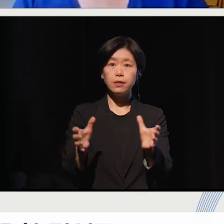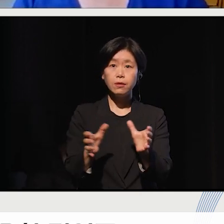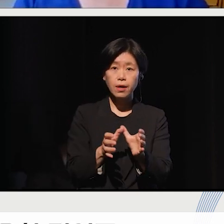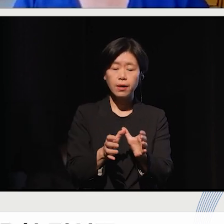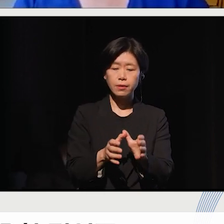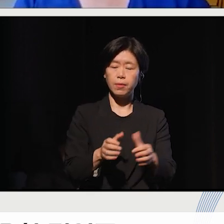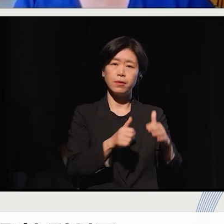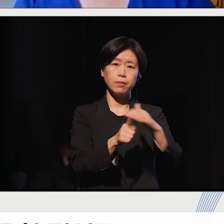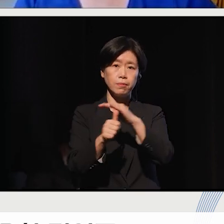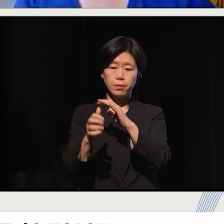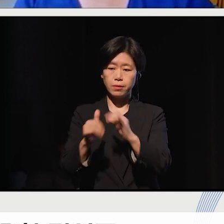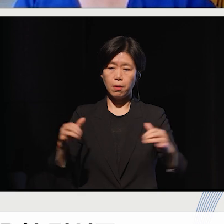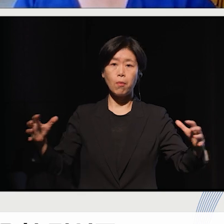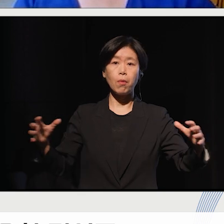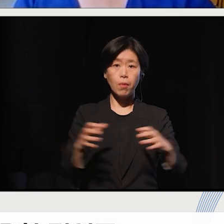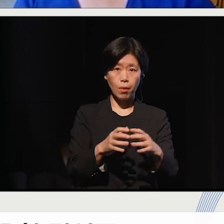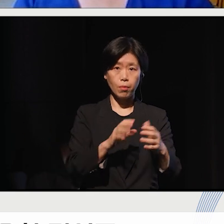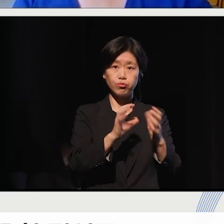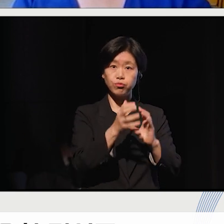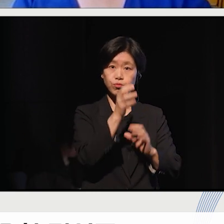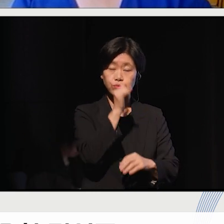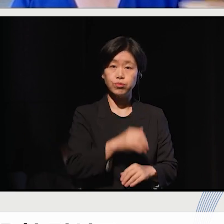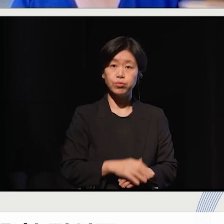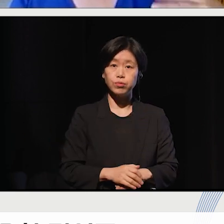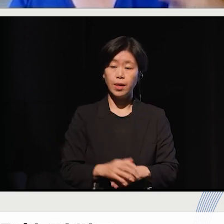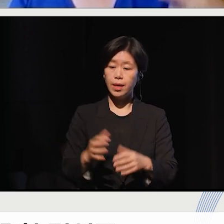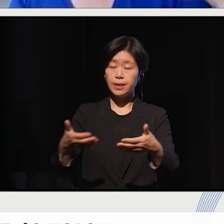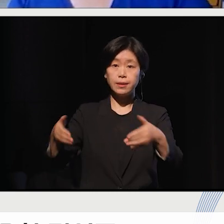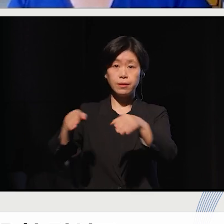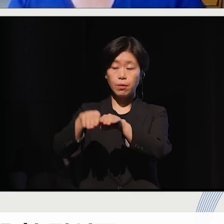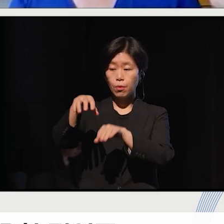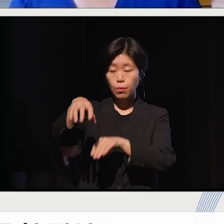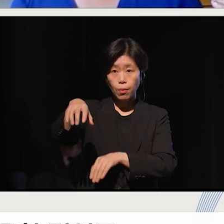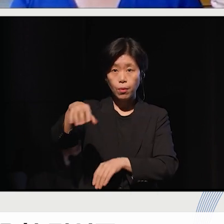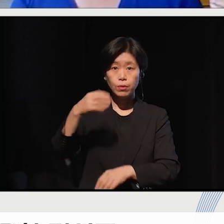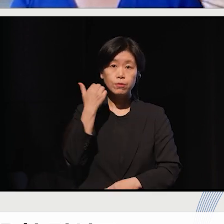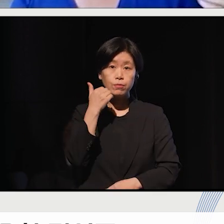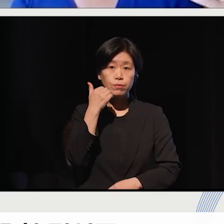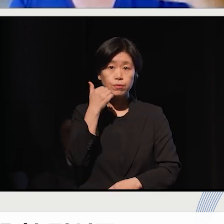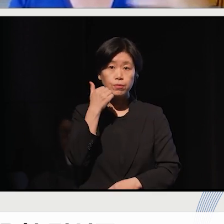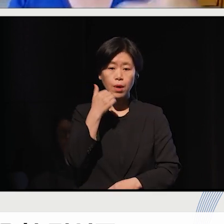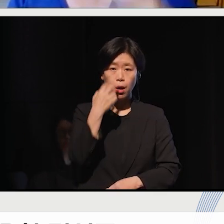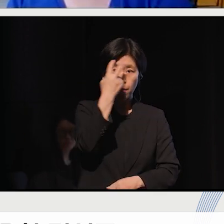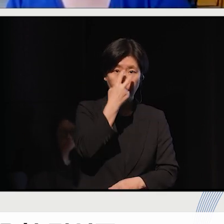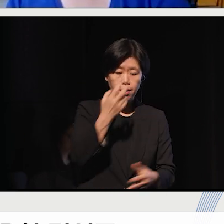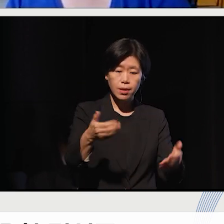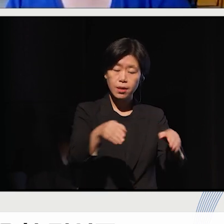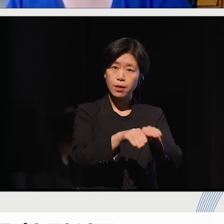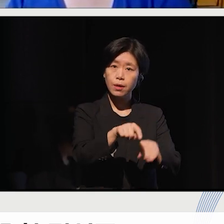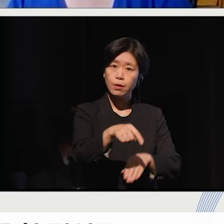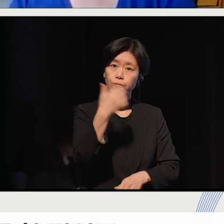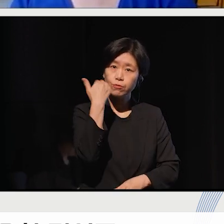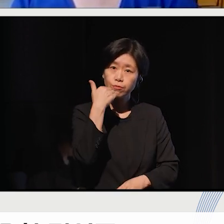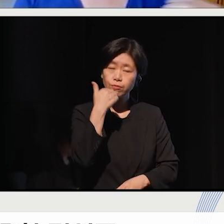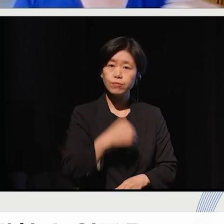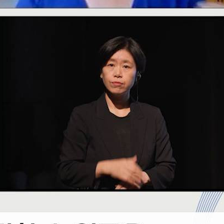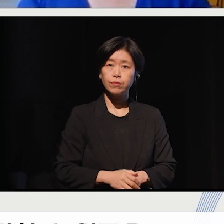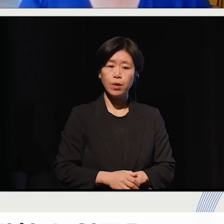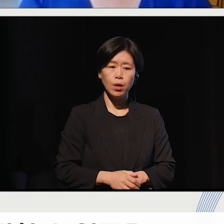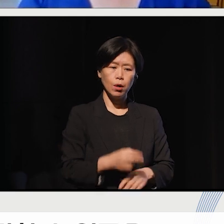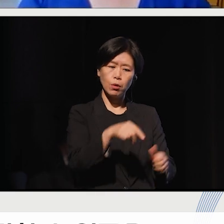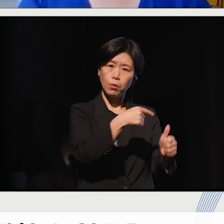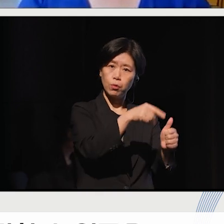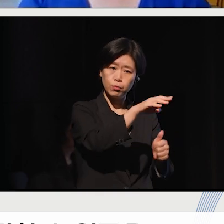someone who's from your facilities side. You want to have someone from the administration side, perhaps from your education division.